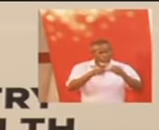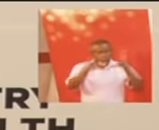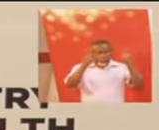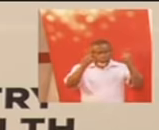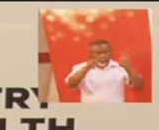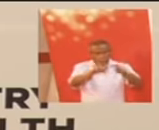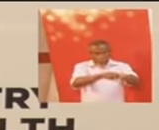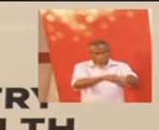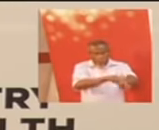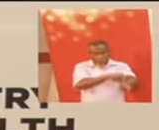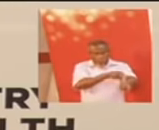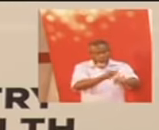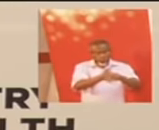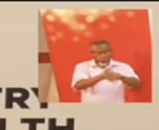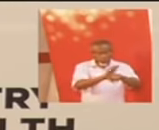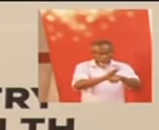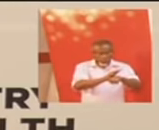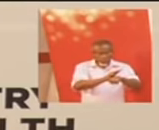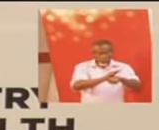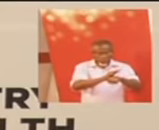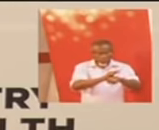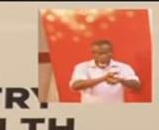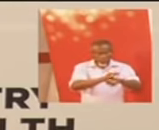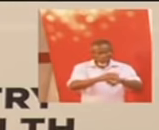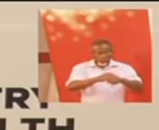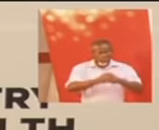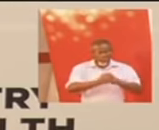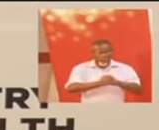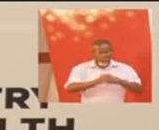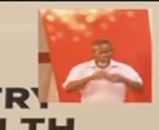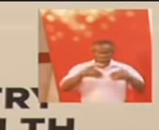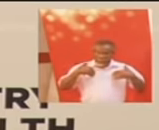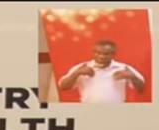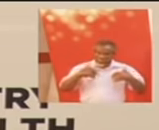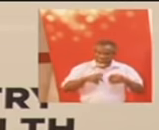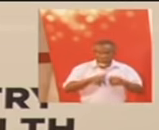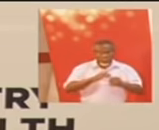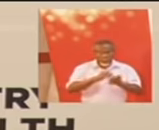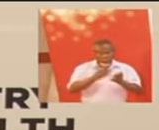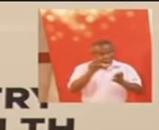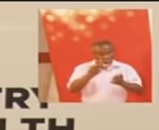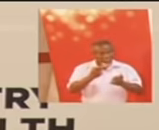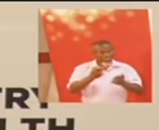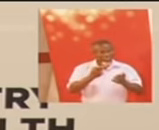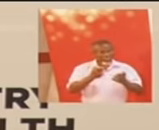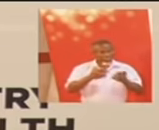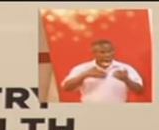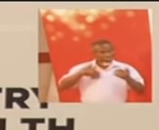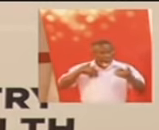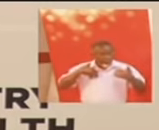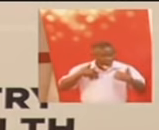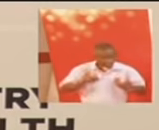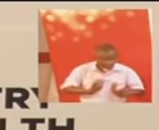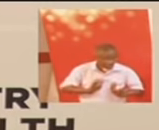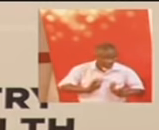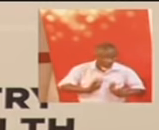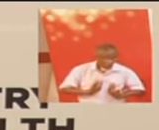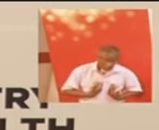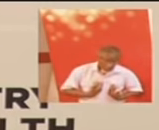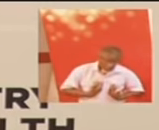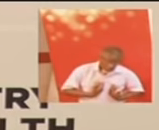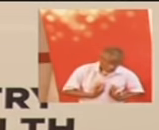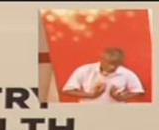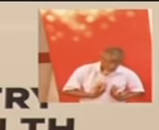that we have. So shortness of breath and persistent fatigue is what we are seeing. Those that would have had